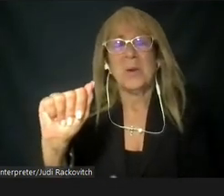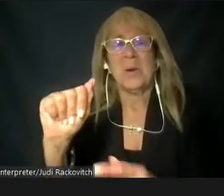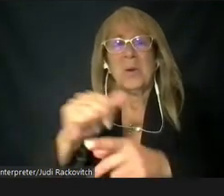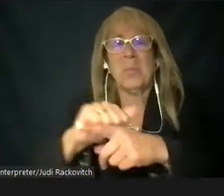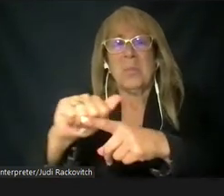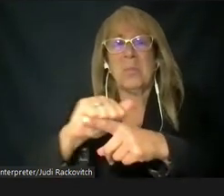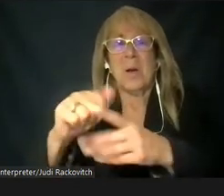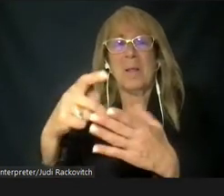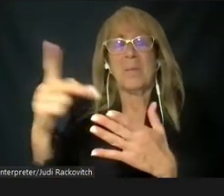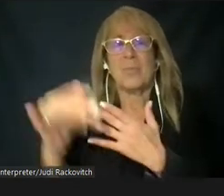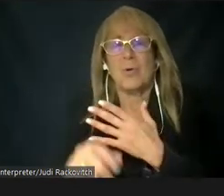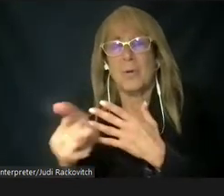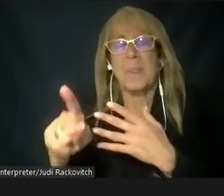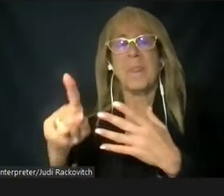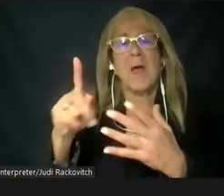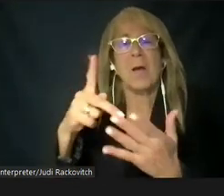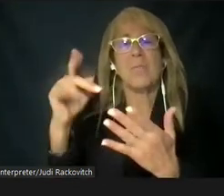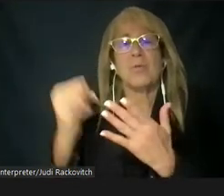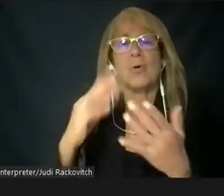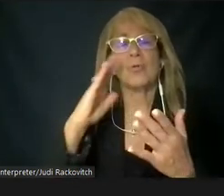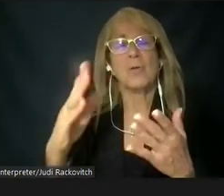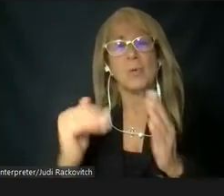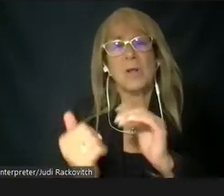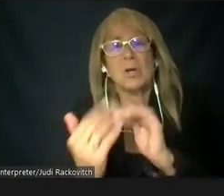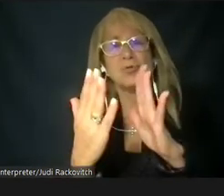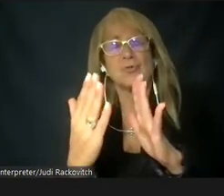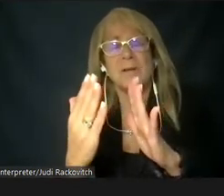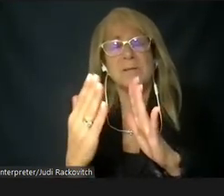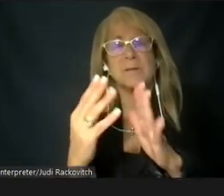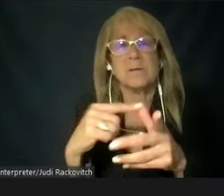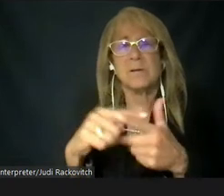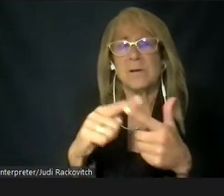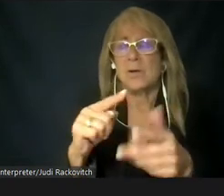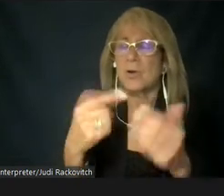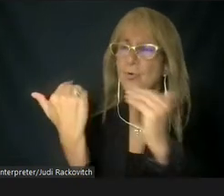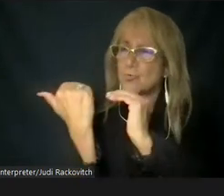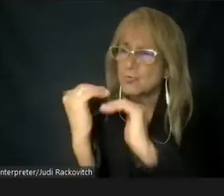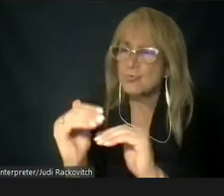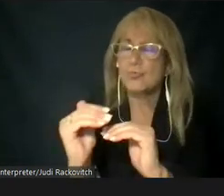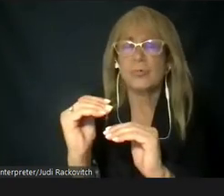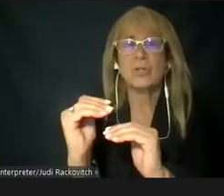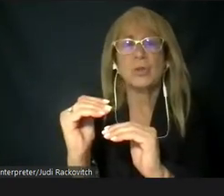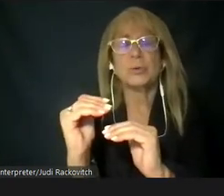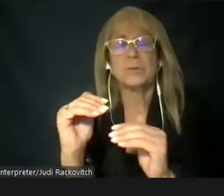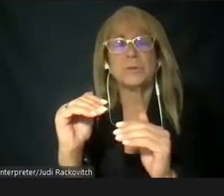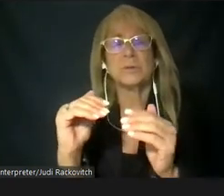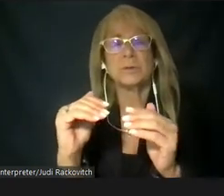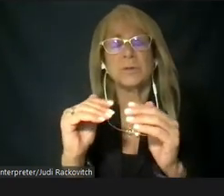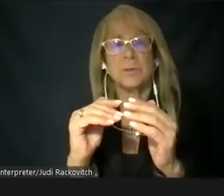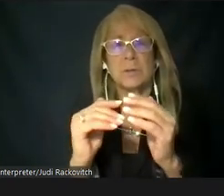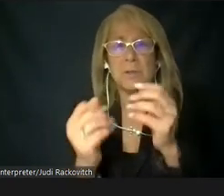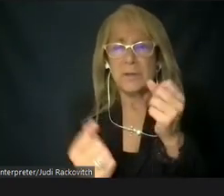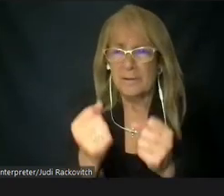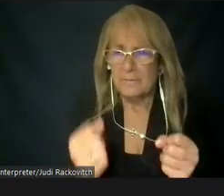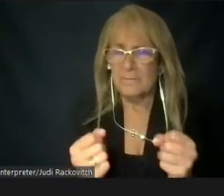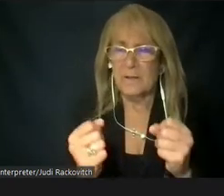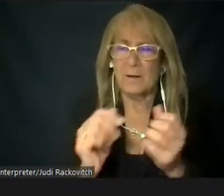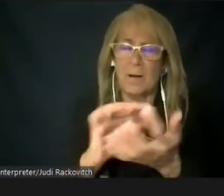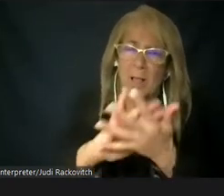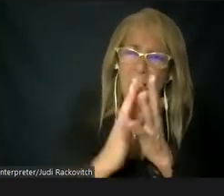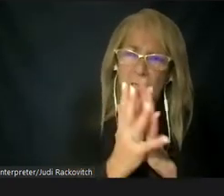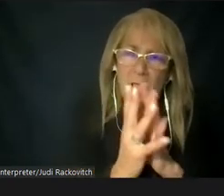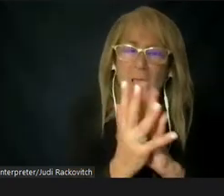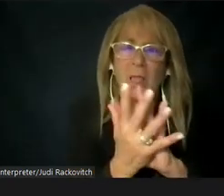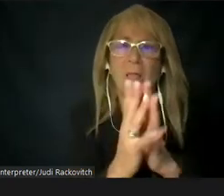The project would address the following needs. Reduce vehicle congestion in the Manhattan Central Business District and create a new local recurring funding source for